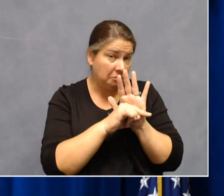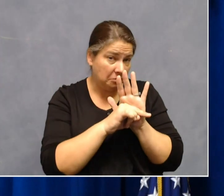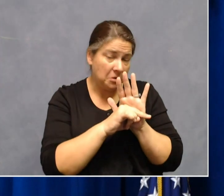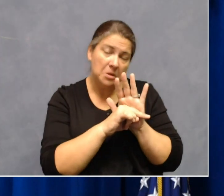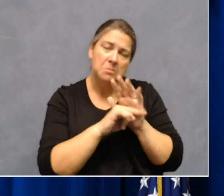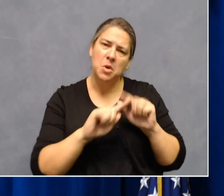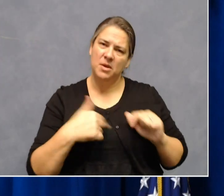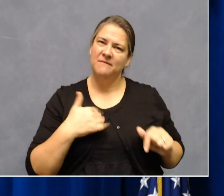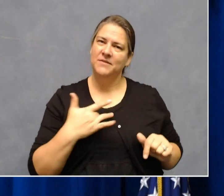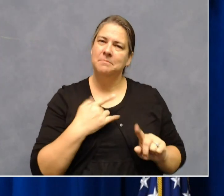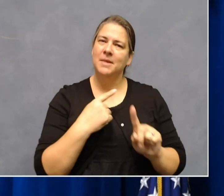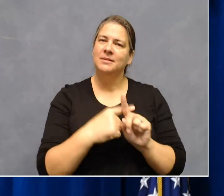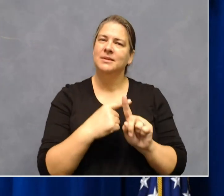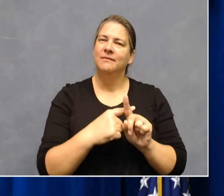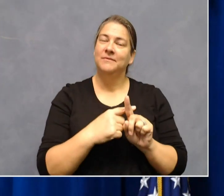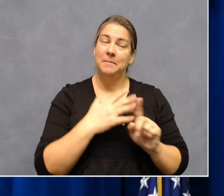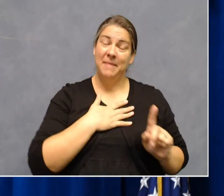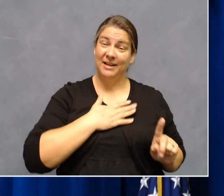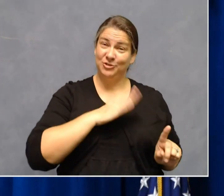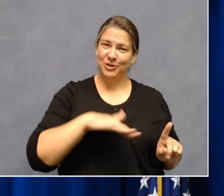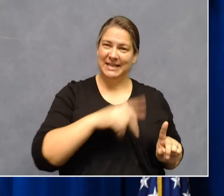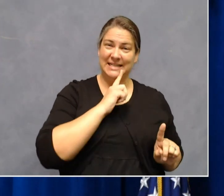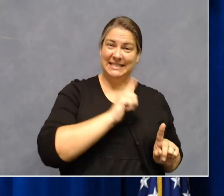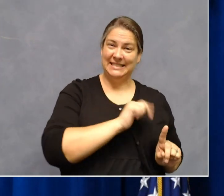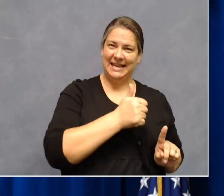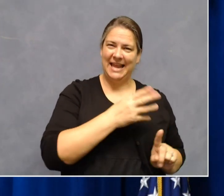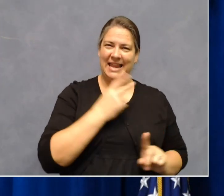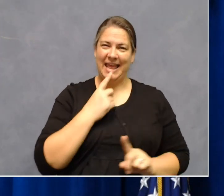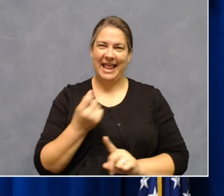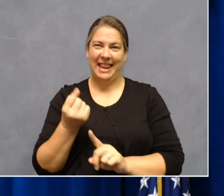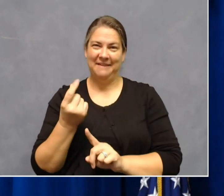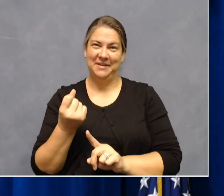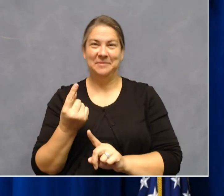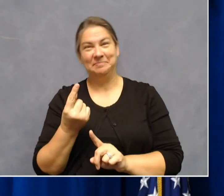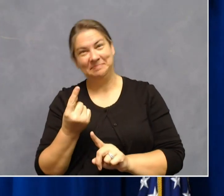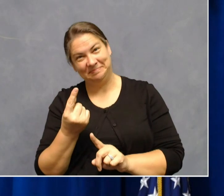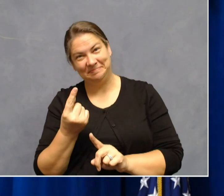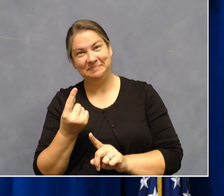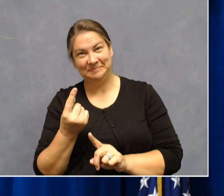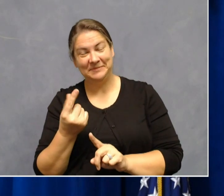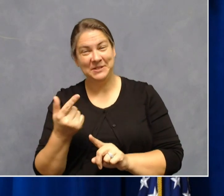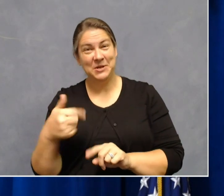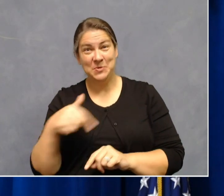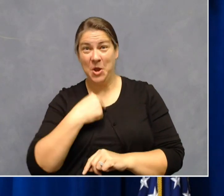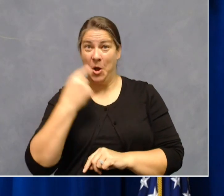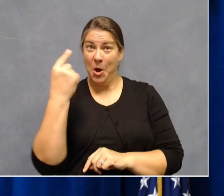10 and 11-year-old, so on any given day, we might not have a fully positive attitude.